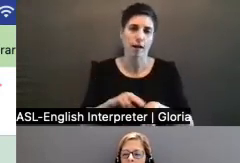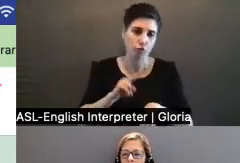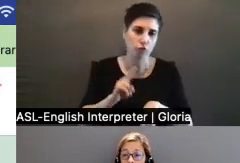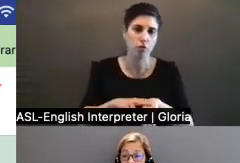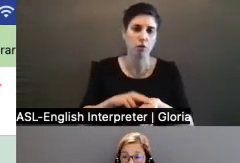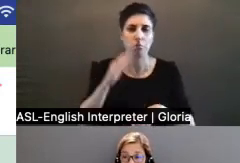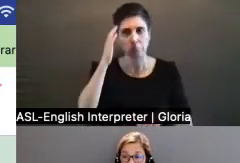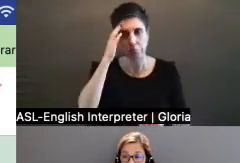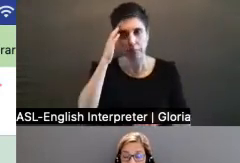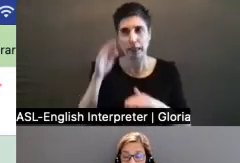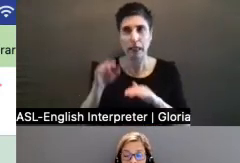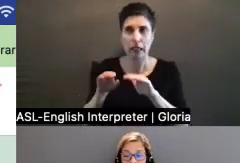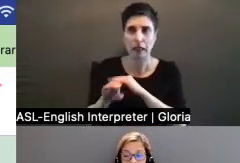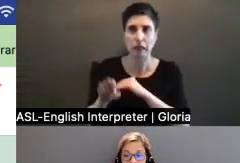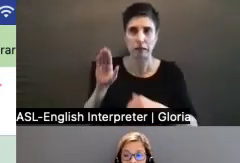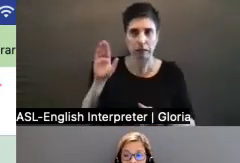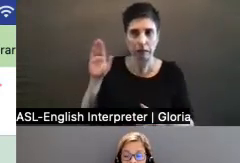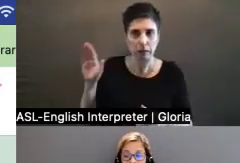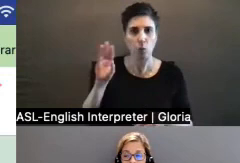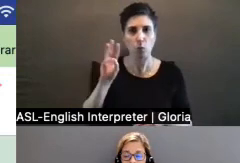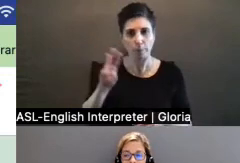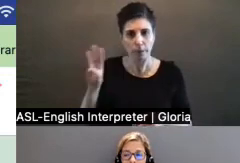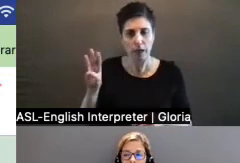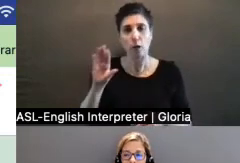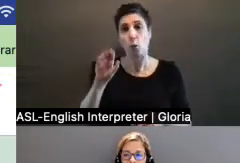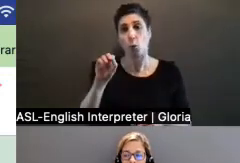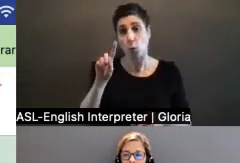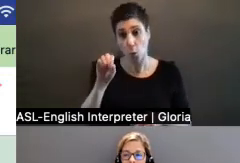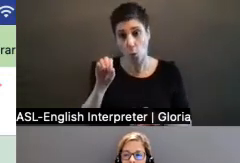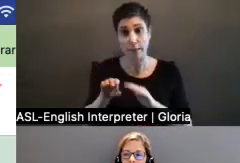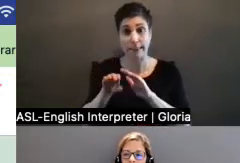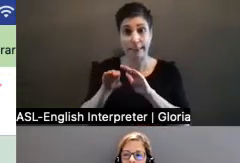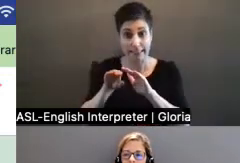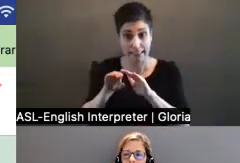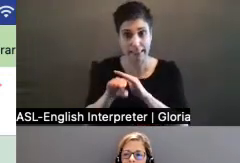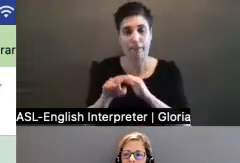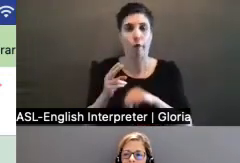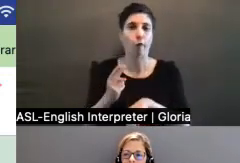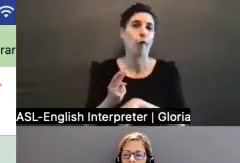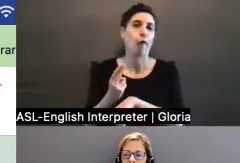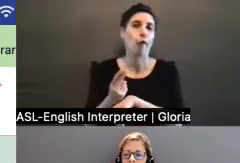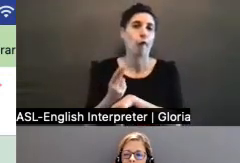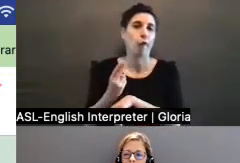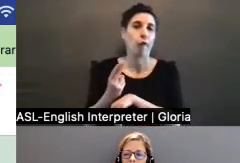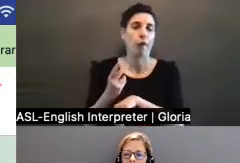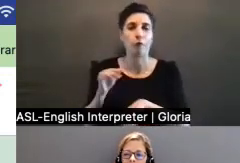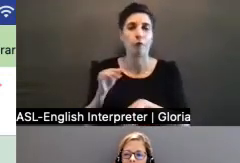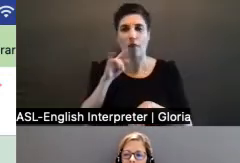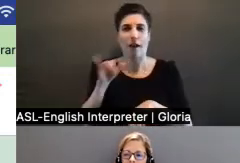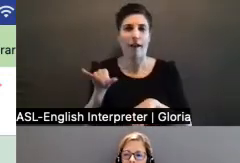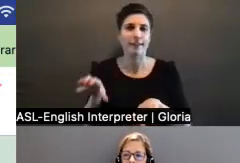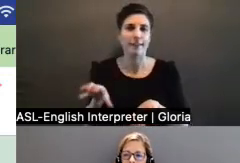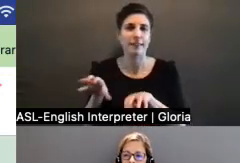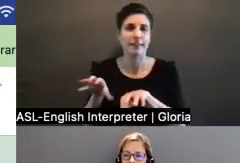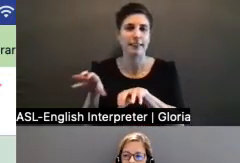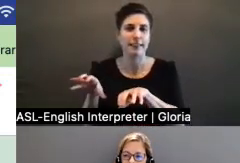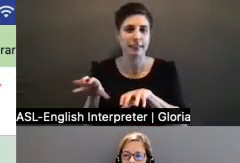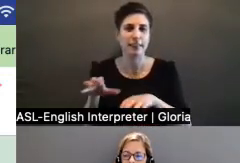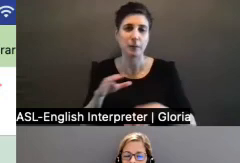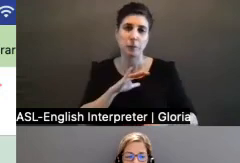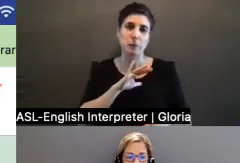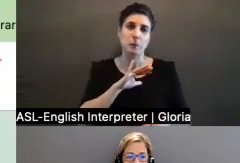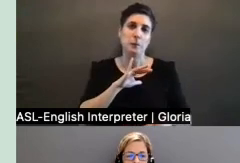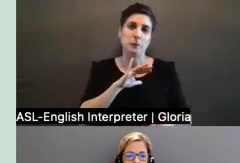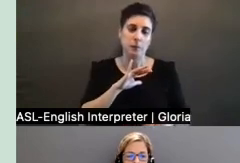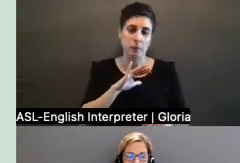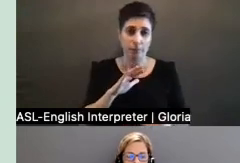a website, enter a code to be in that closed environment for that specific activity. So it makes a difference that way.